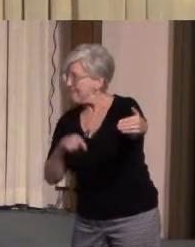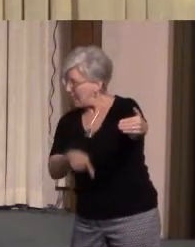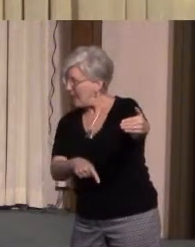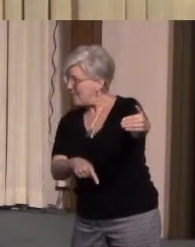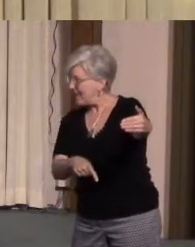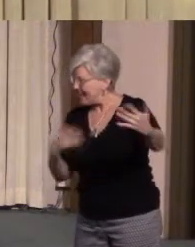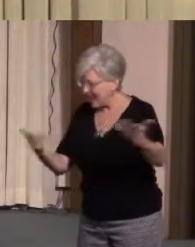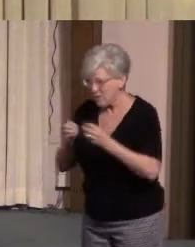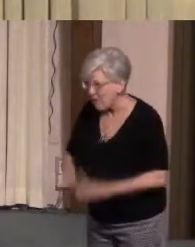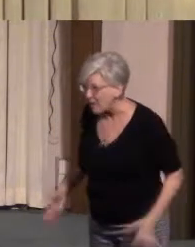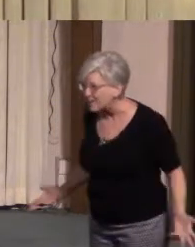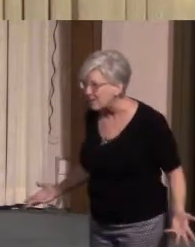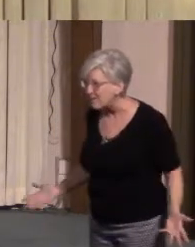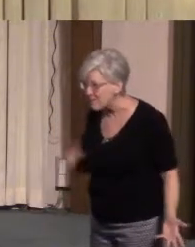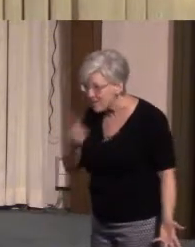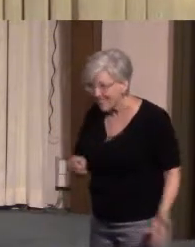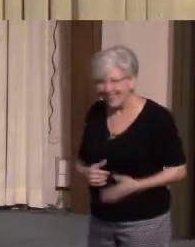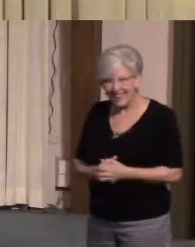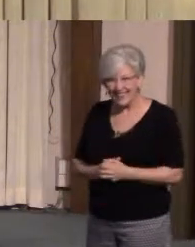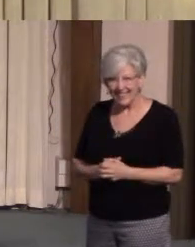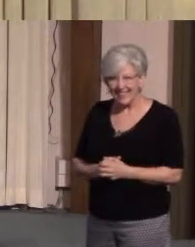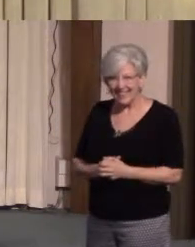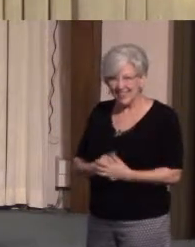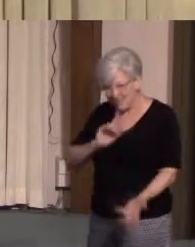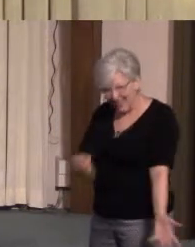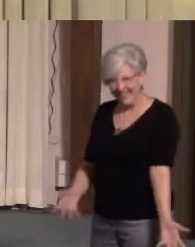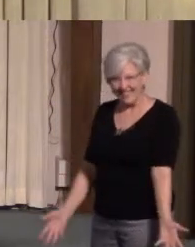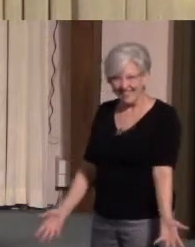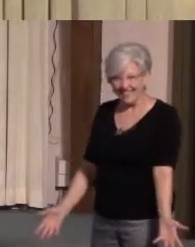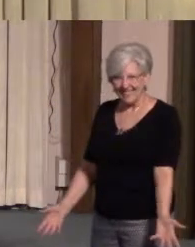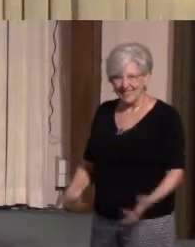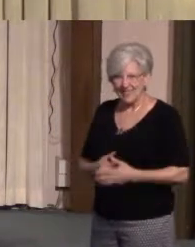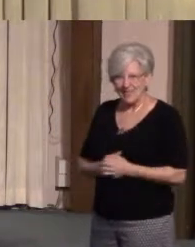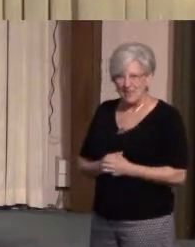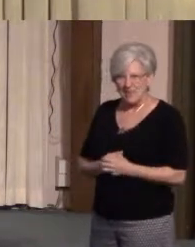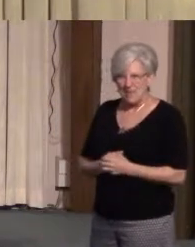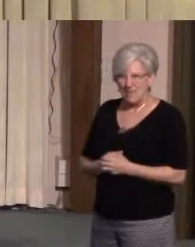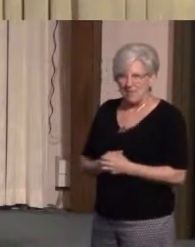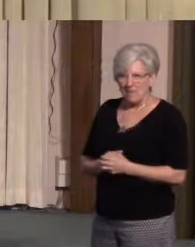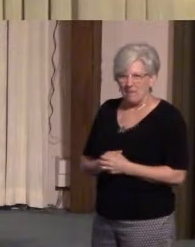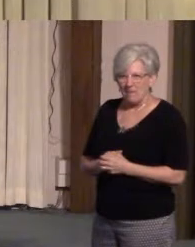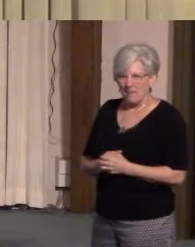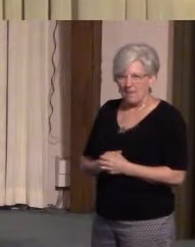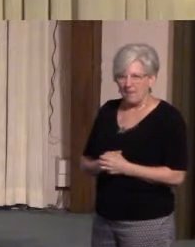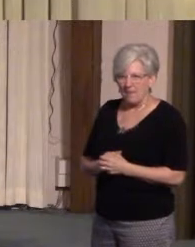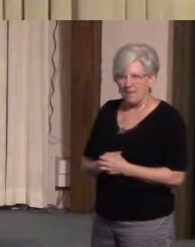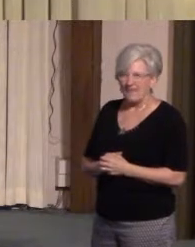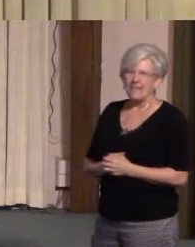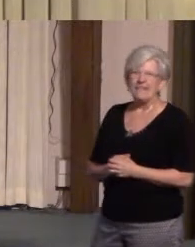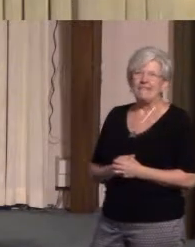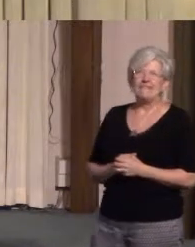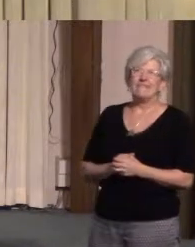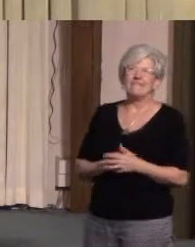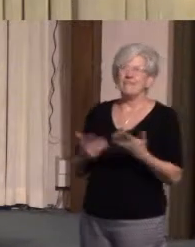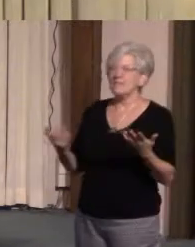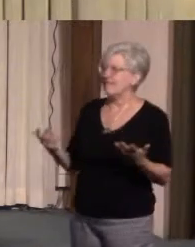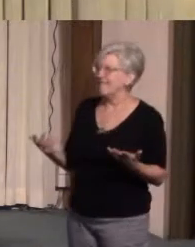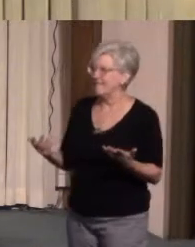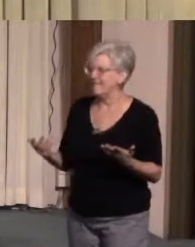got two people to keep track of in a playpen, and you lost them? Really?